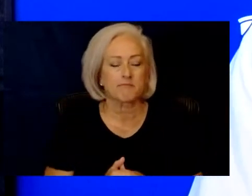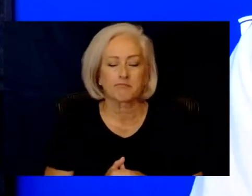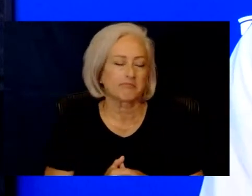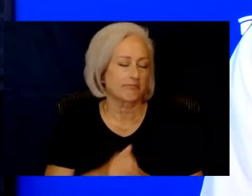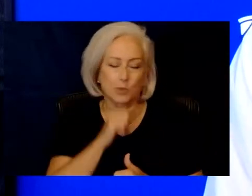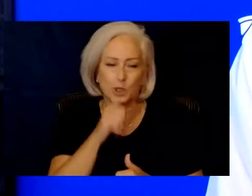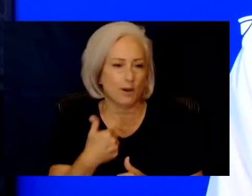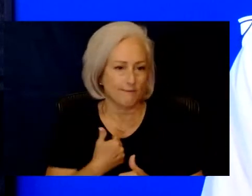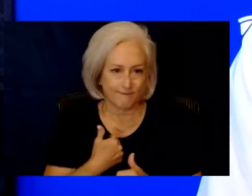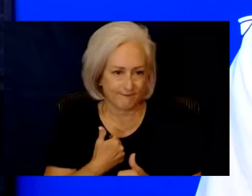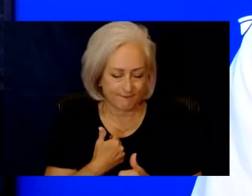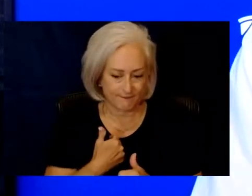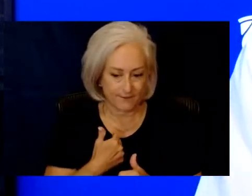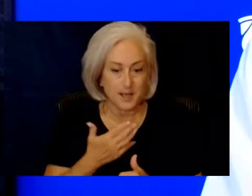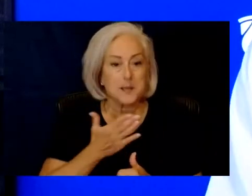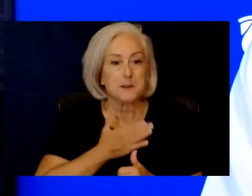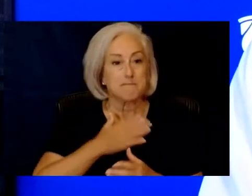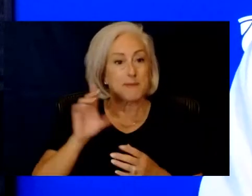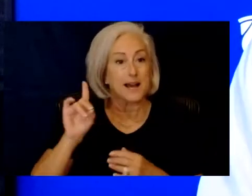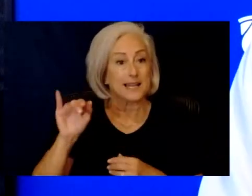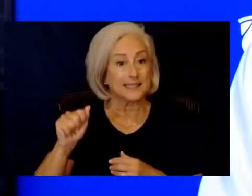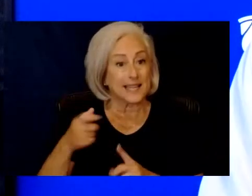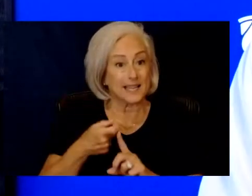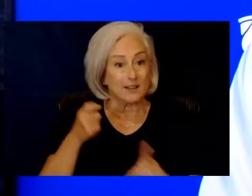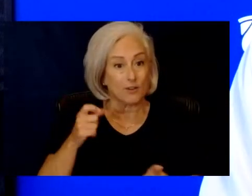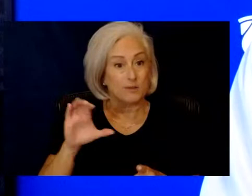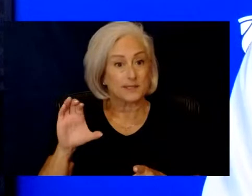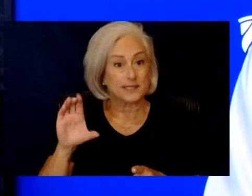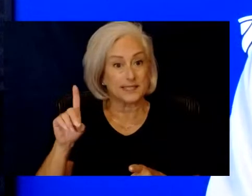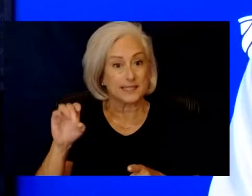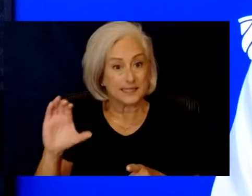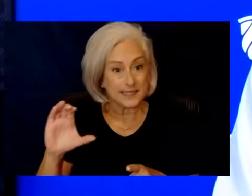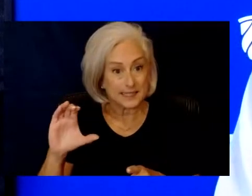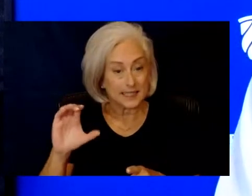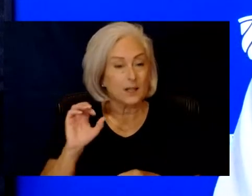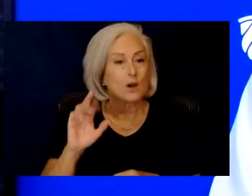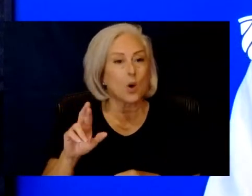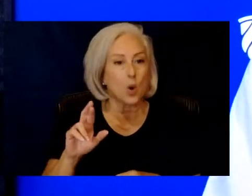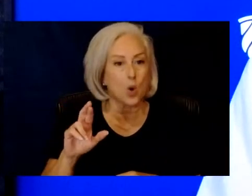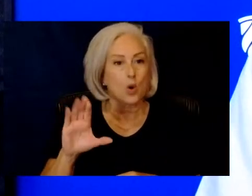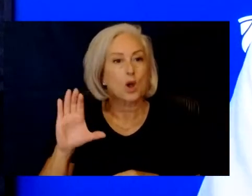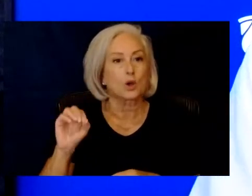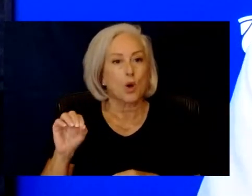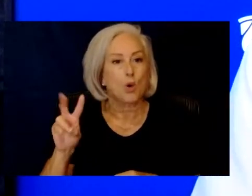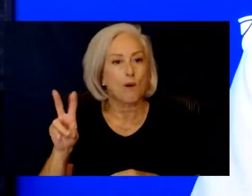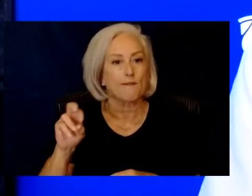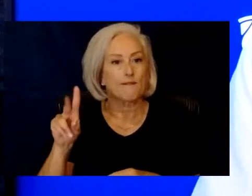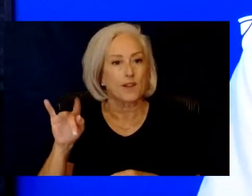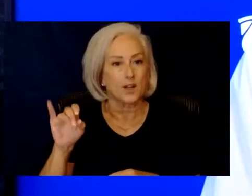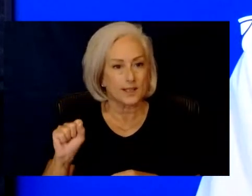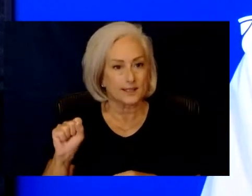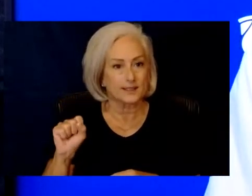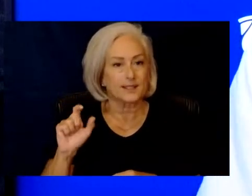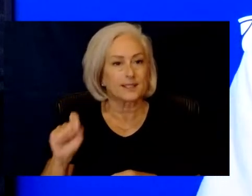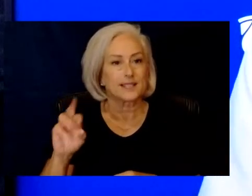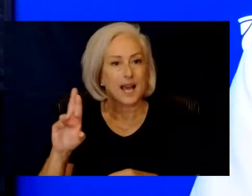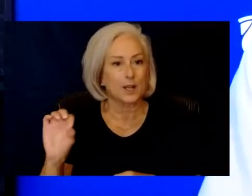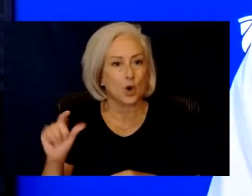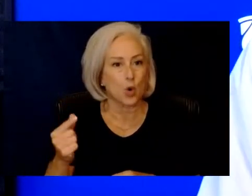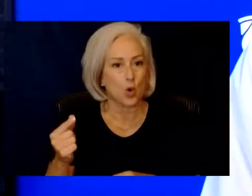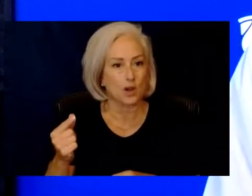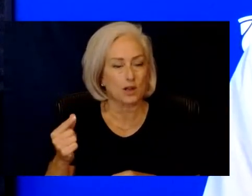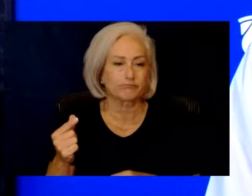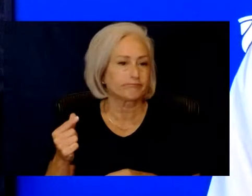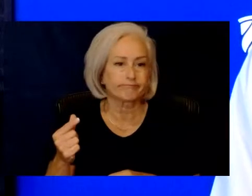I get all my sequence data from either the CDC or covariance.org, but again, that is quite incomplete compared to